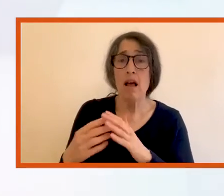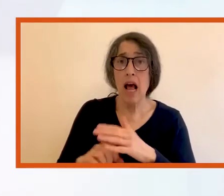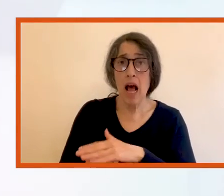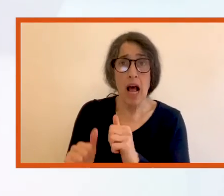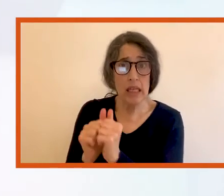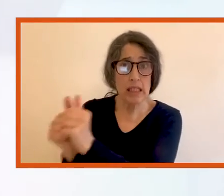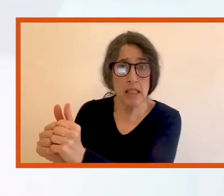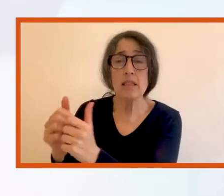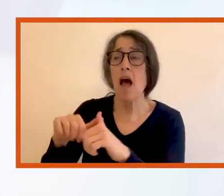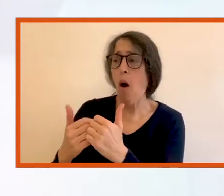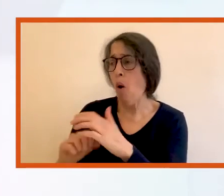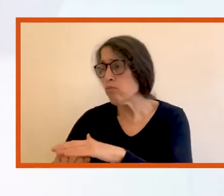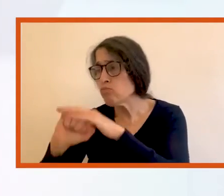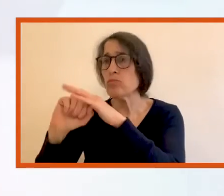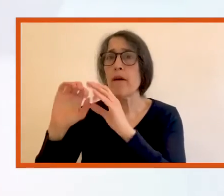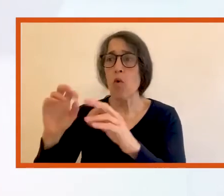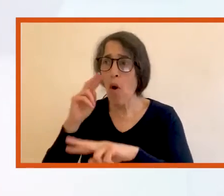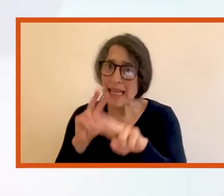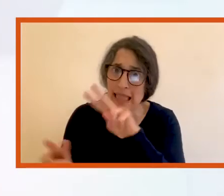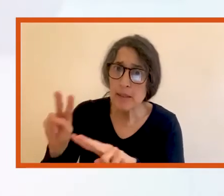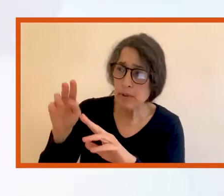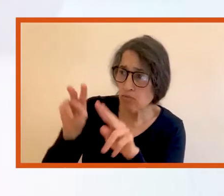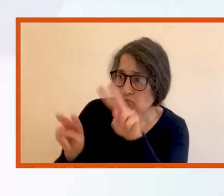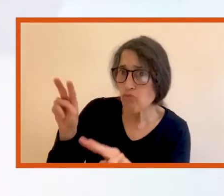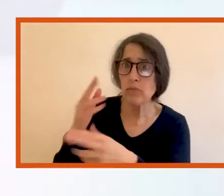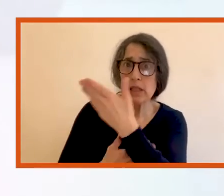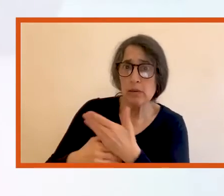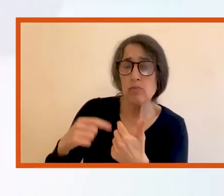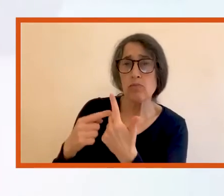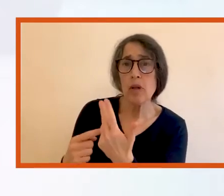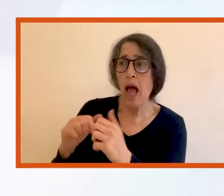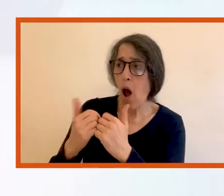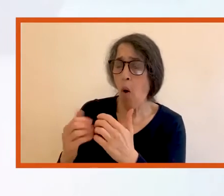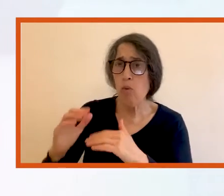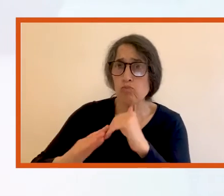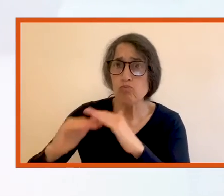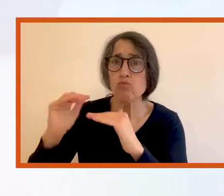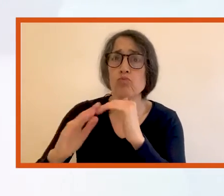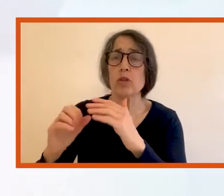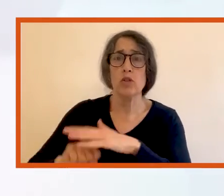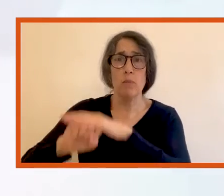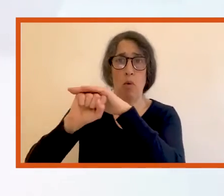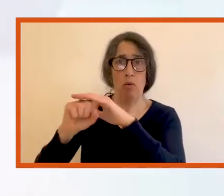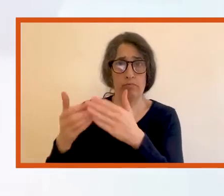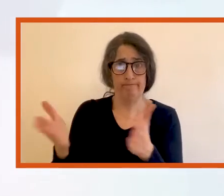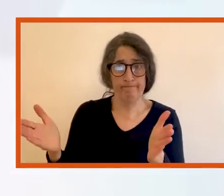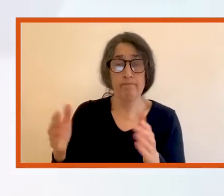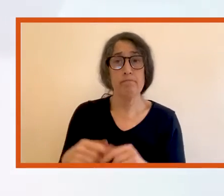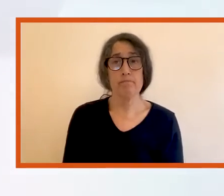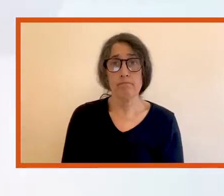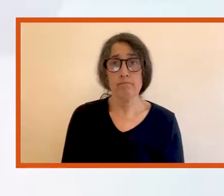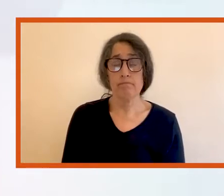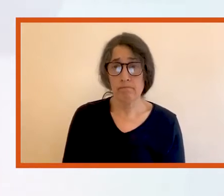and related information system is also very important. Support in developing the disability support